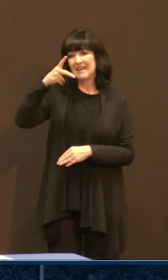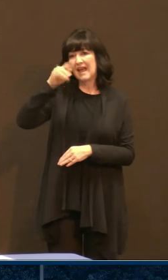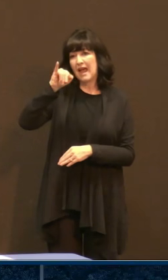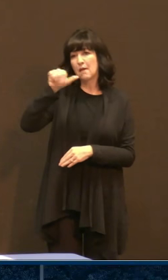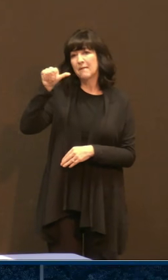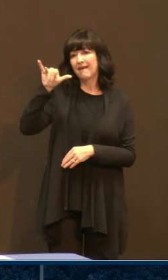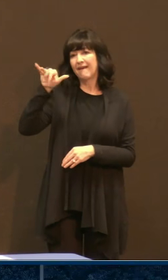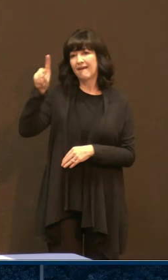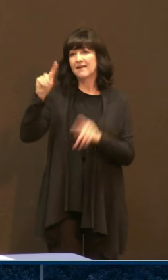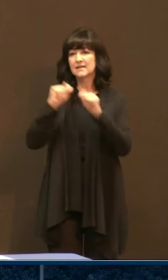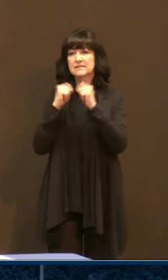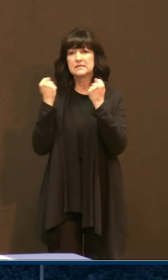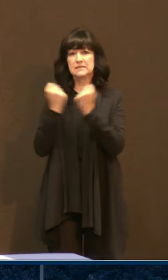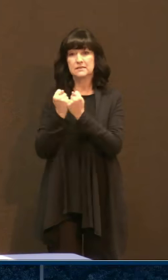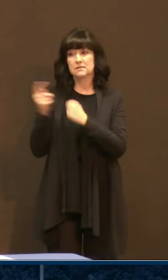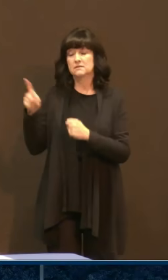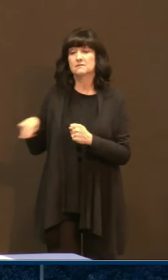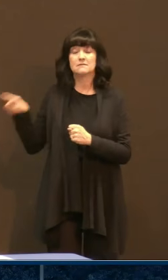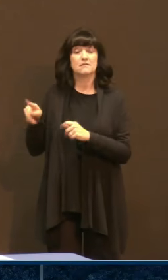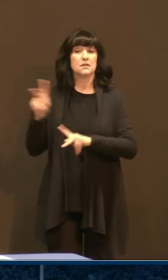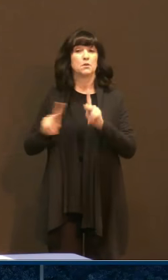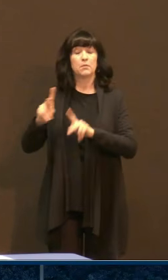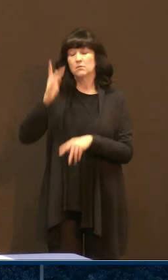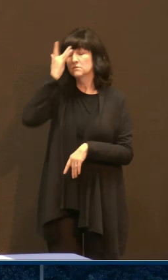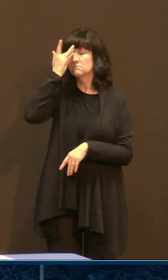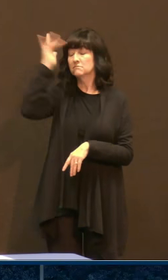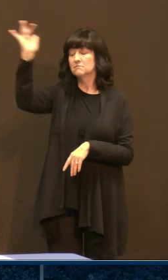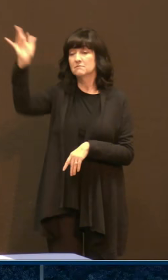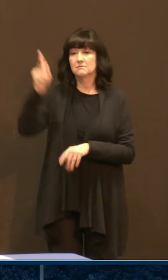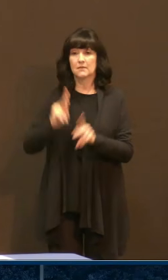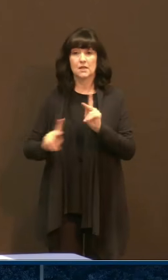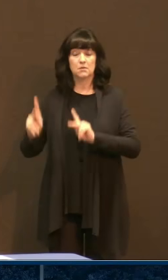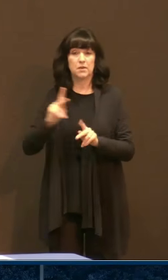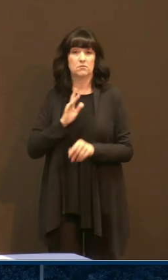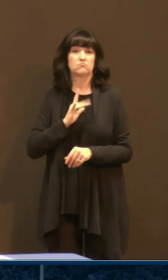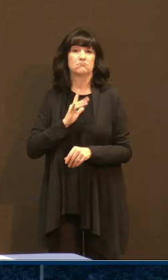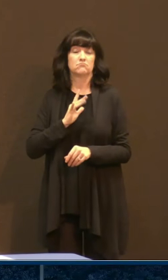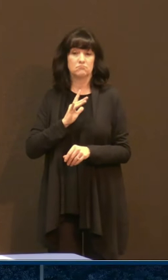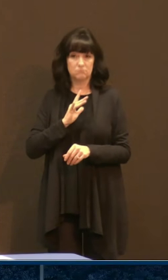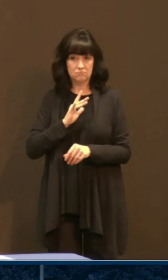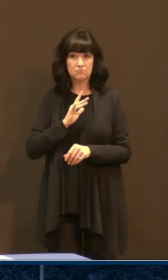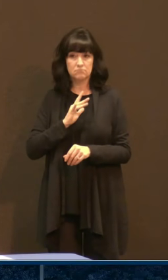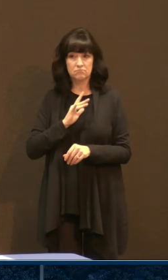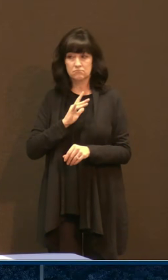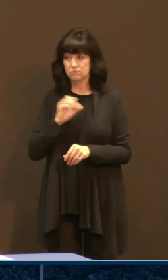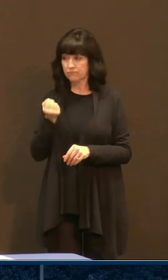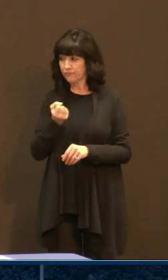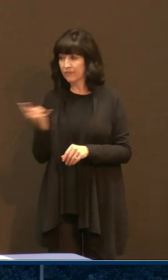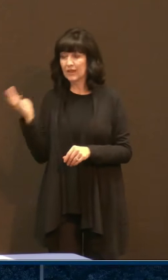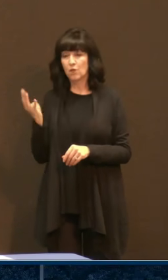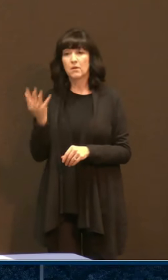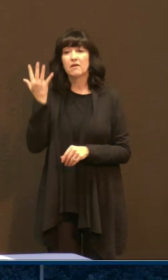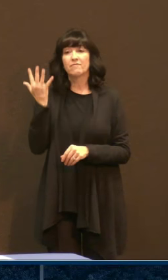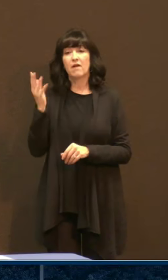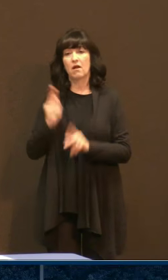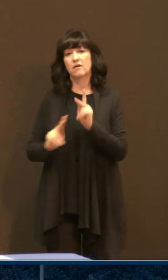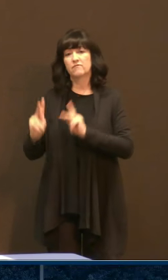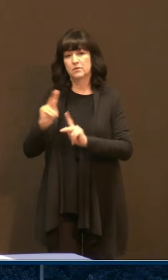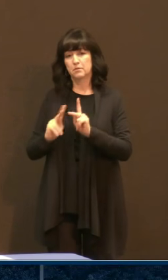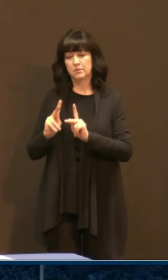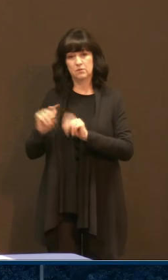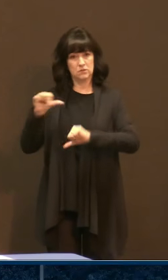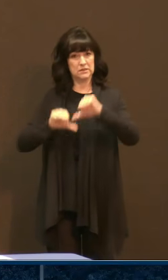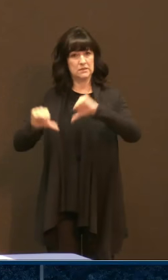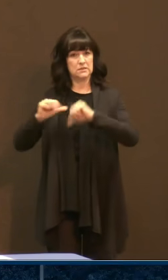group of really smart people. We have a number of scientists. There's 5 individuals who are with us